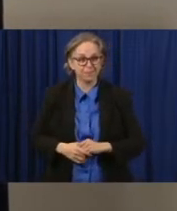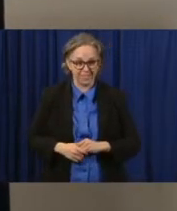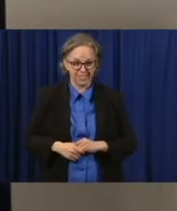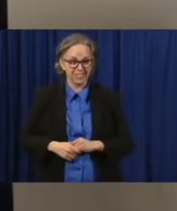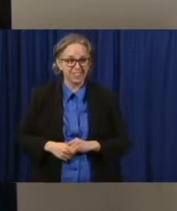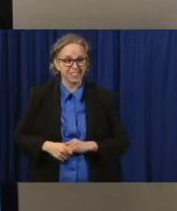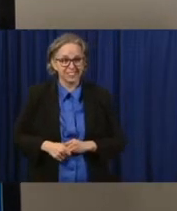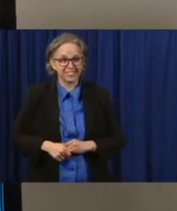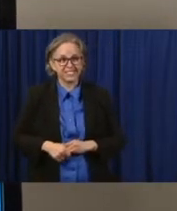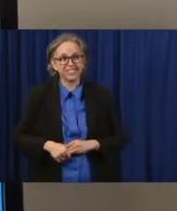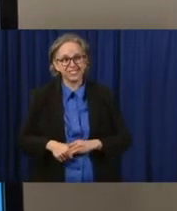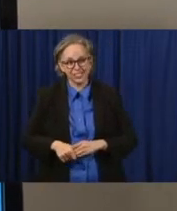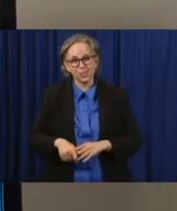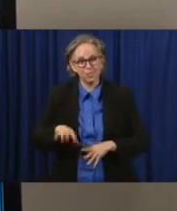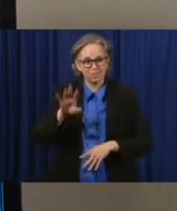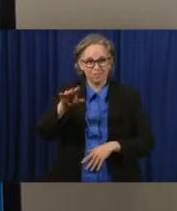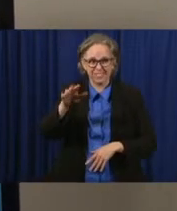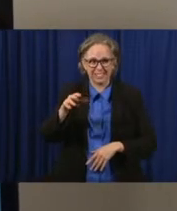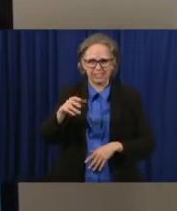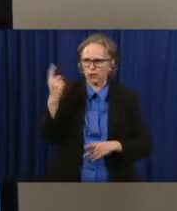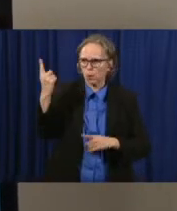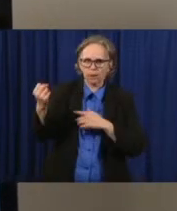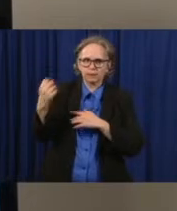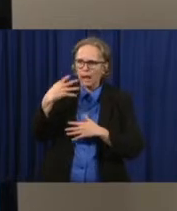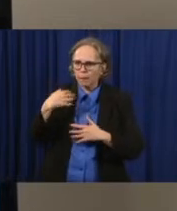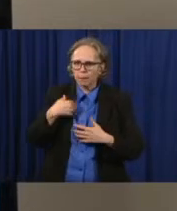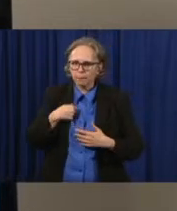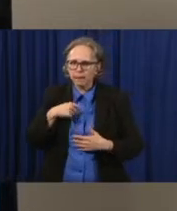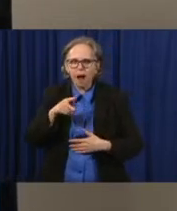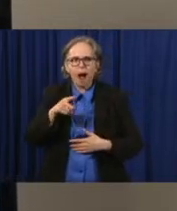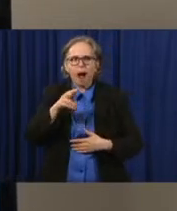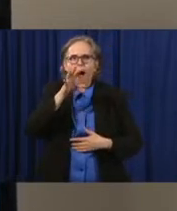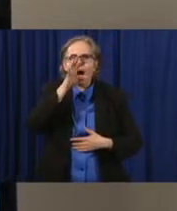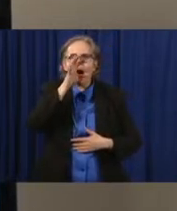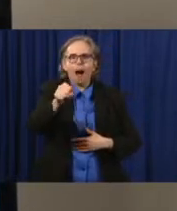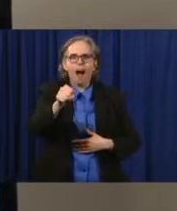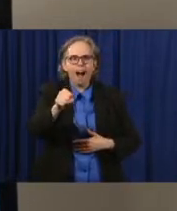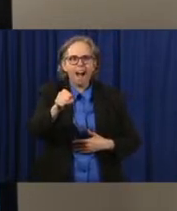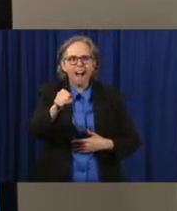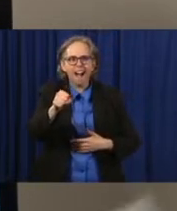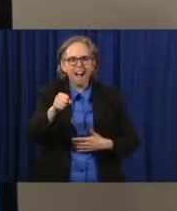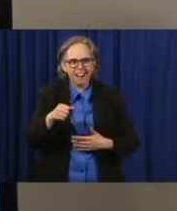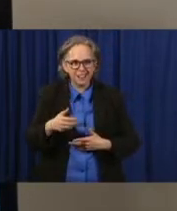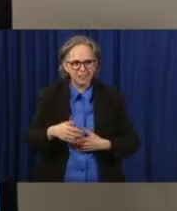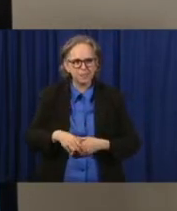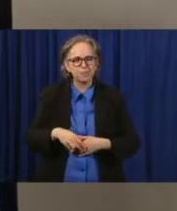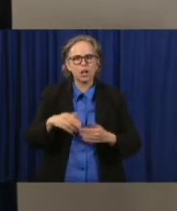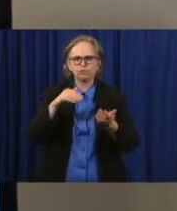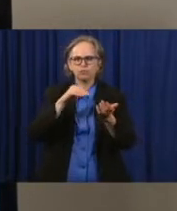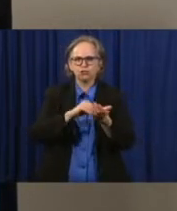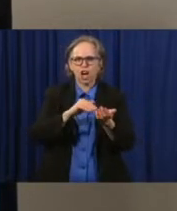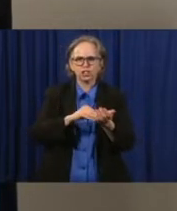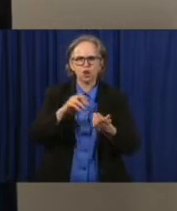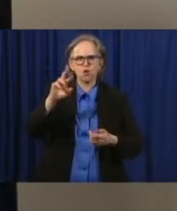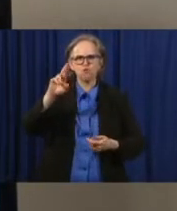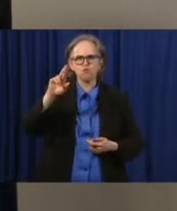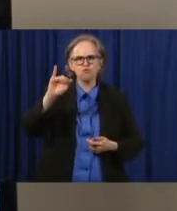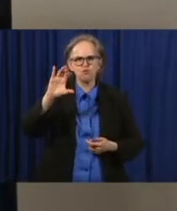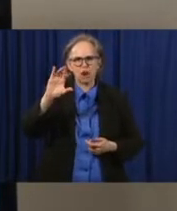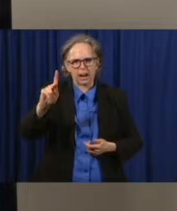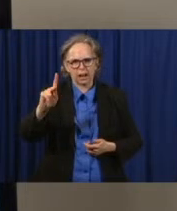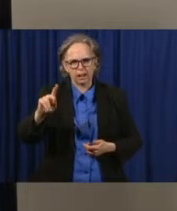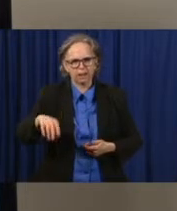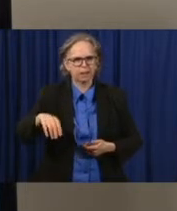slide. It was shared with me first by Dr. Rick Lofgren. He's actually the lead in Zone 3, which